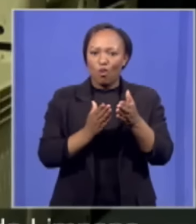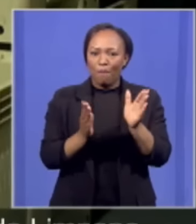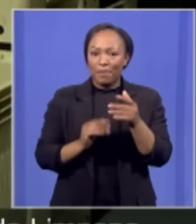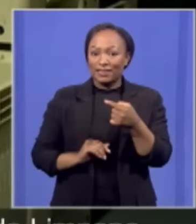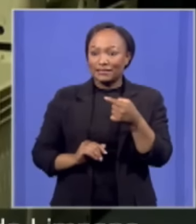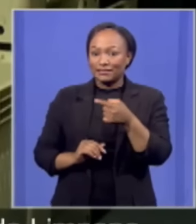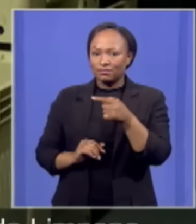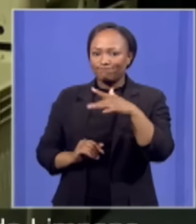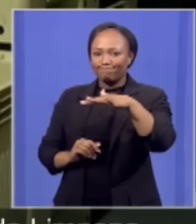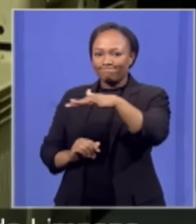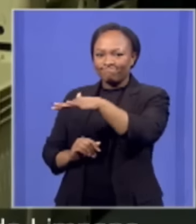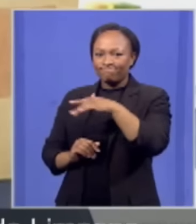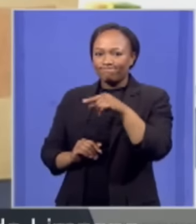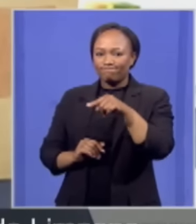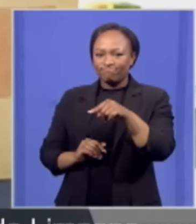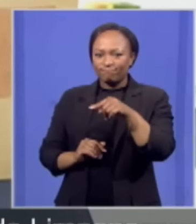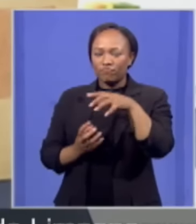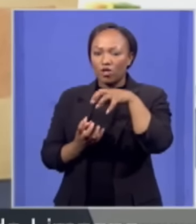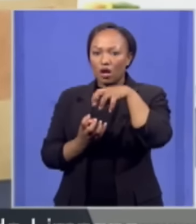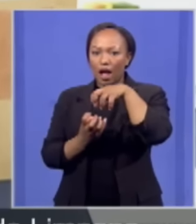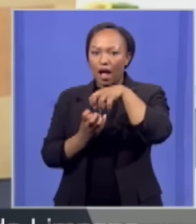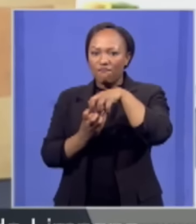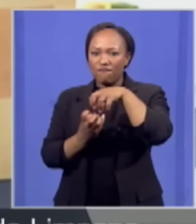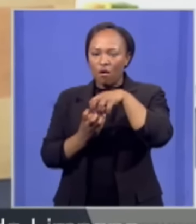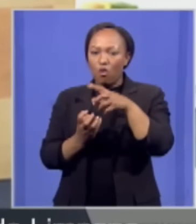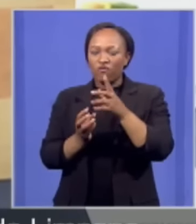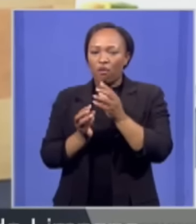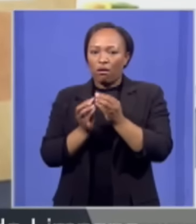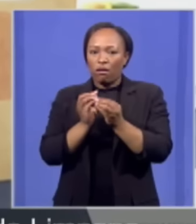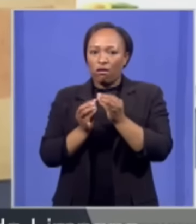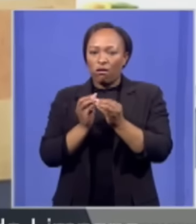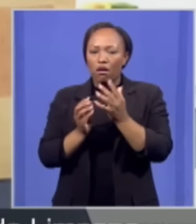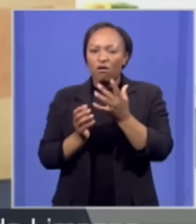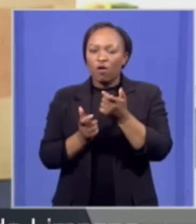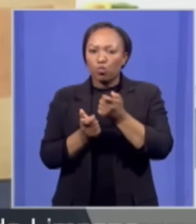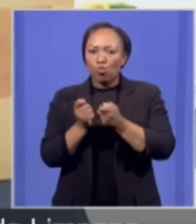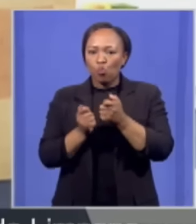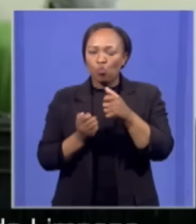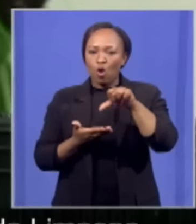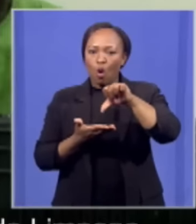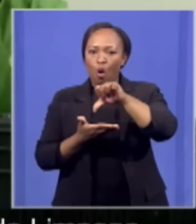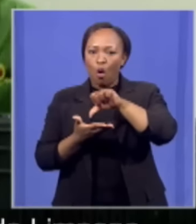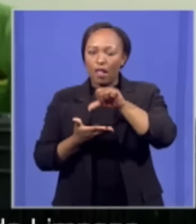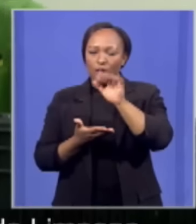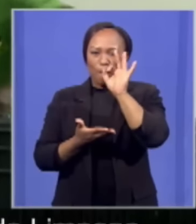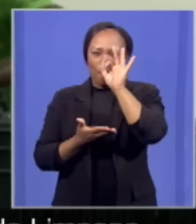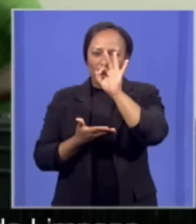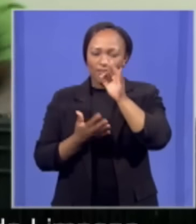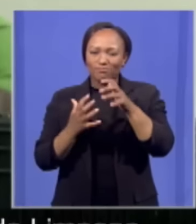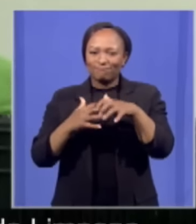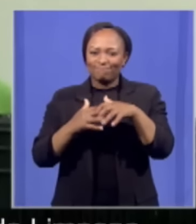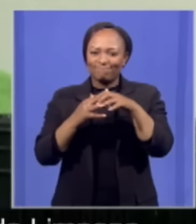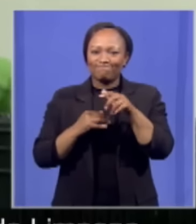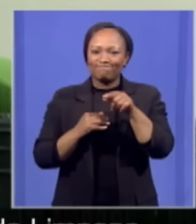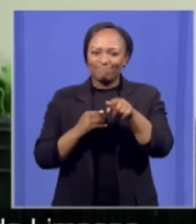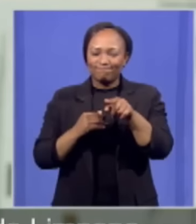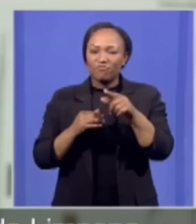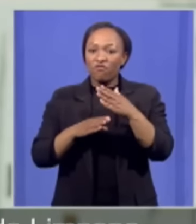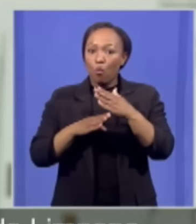šomiša diketekete tša maafokate ka letšatši go tšweletša makhura ao. Se se tlo hola balemi ba selegae le tlholong ya